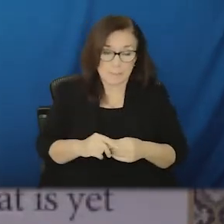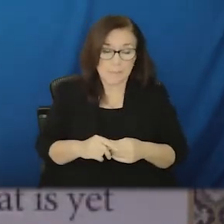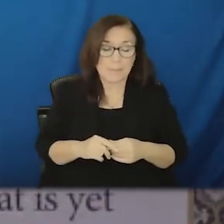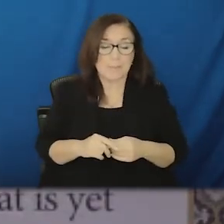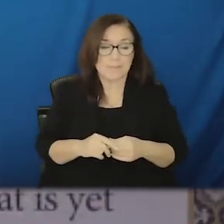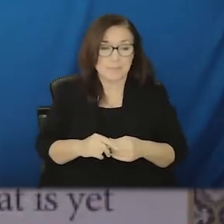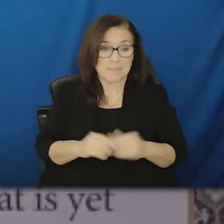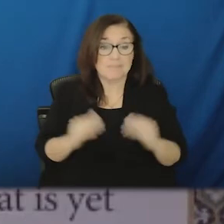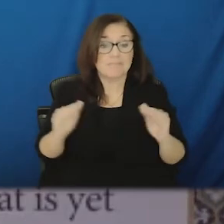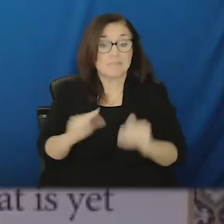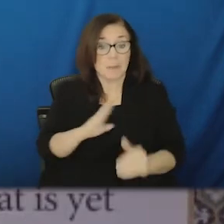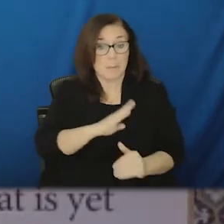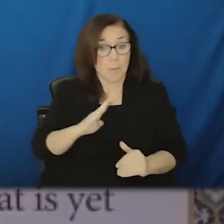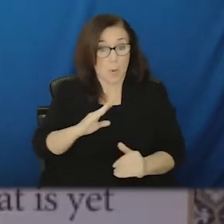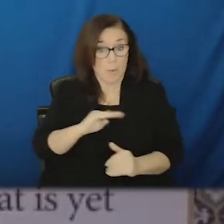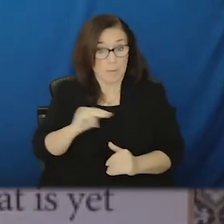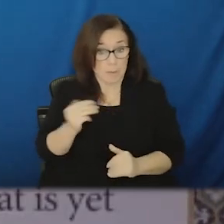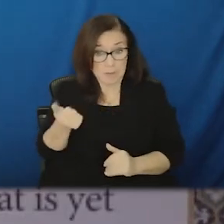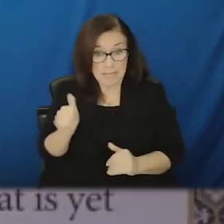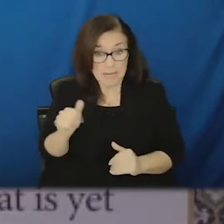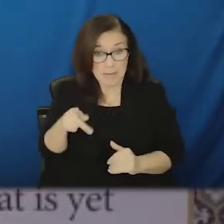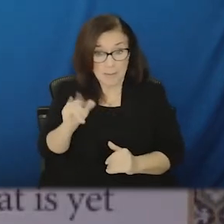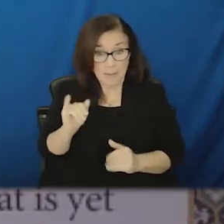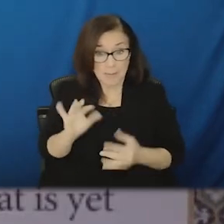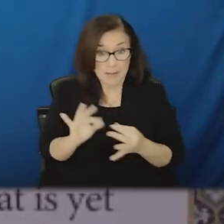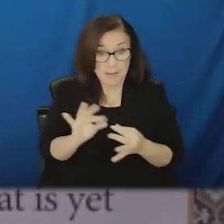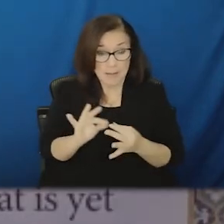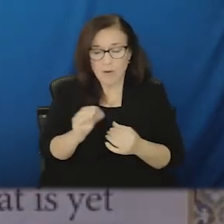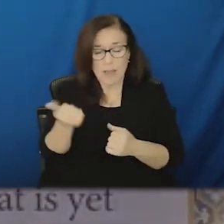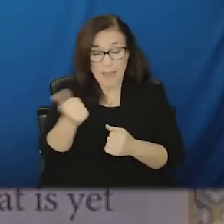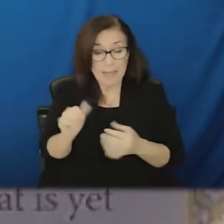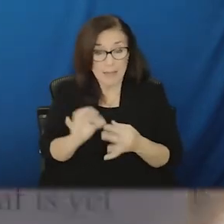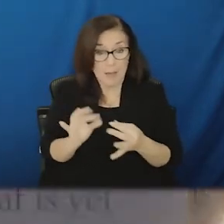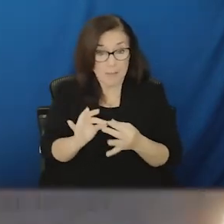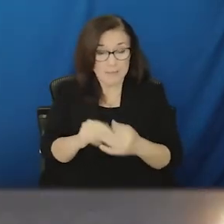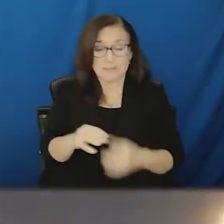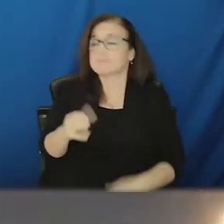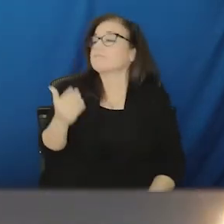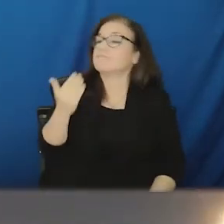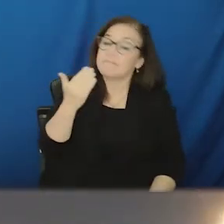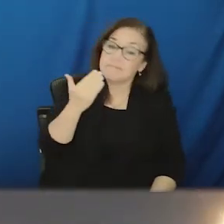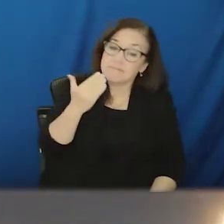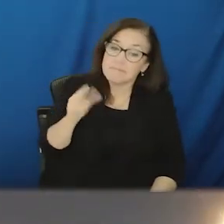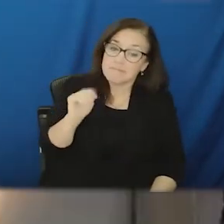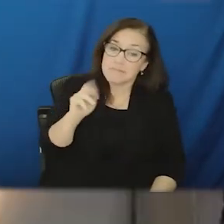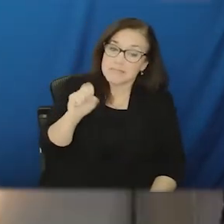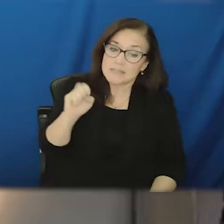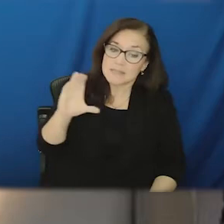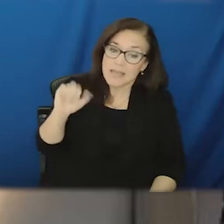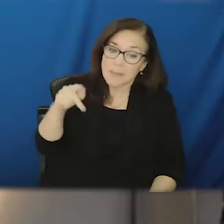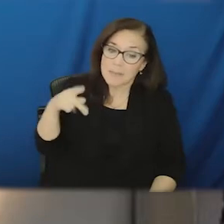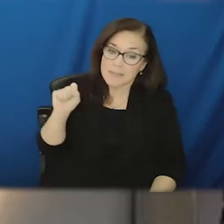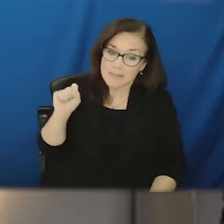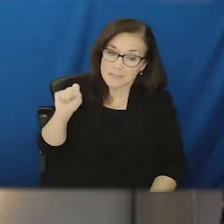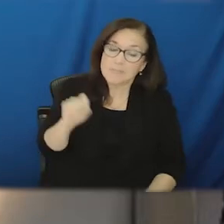Board members, any questions or comments? Ms. Capps? Yeah, thank you for this. I think it's really, I mean, I know it's